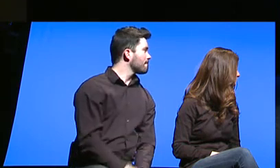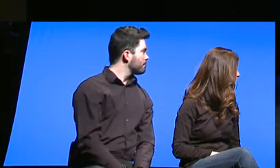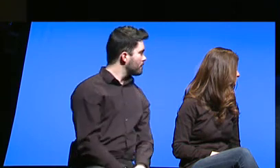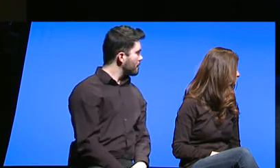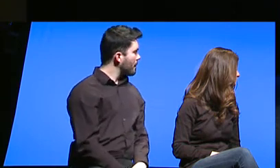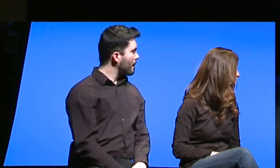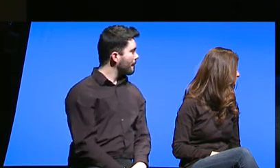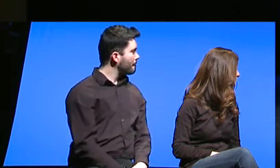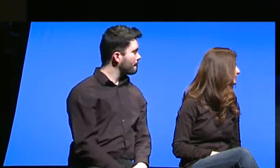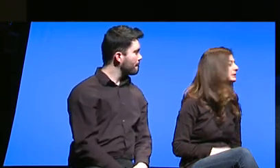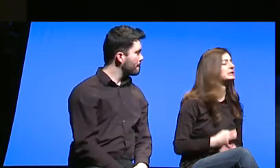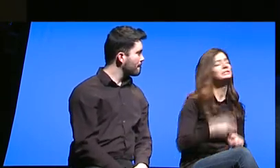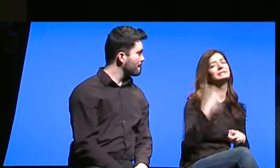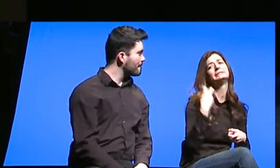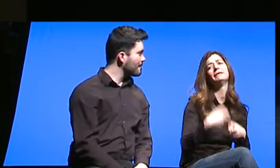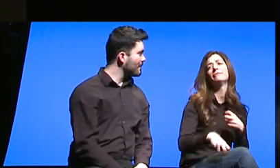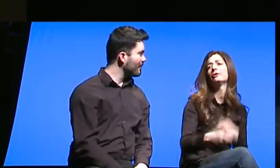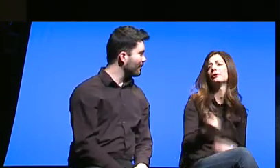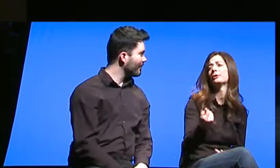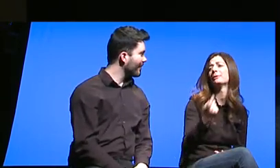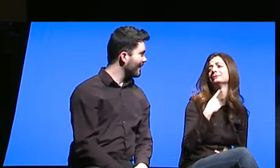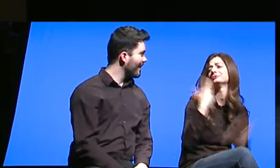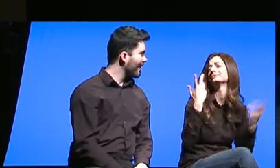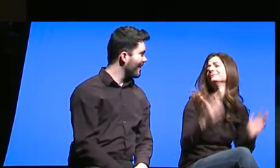That's a really difficult question.